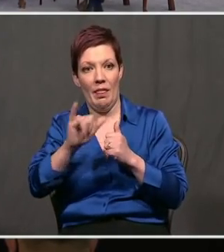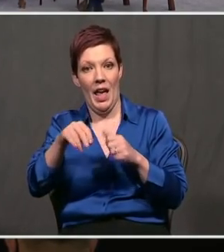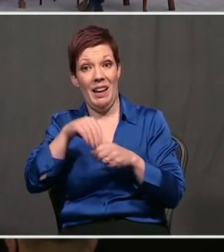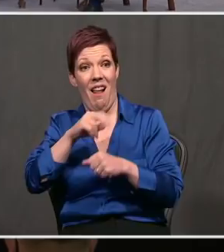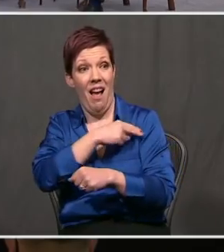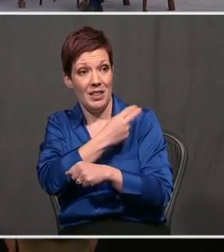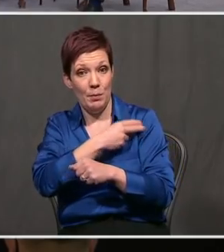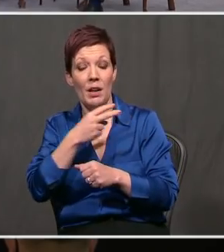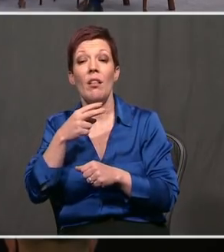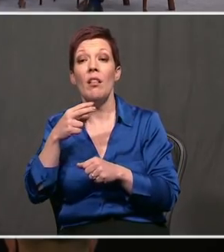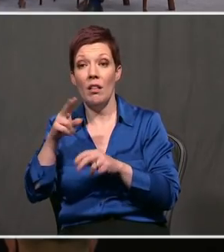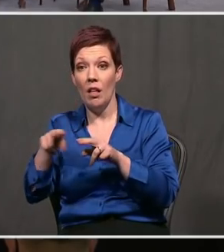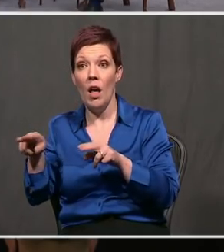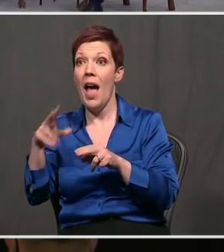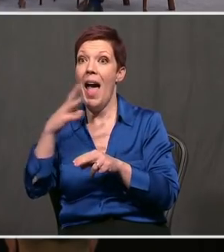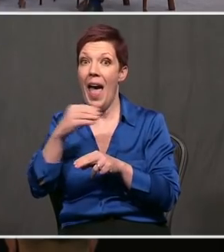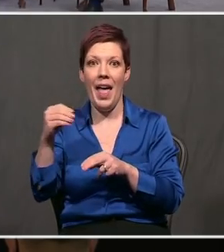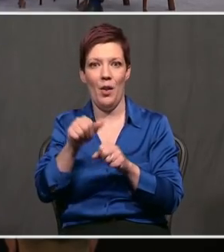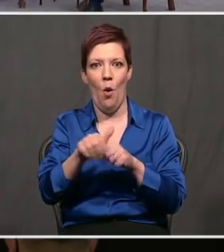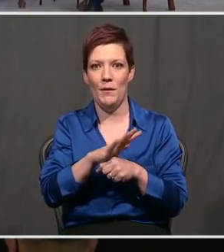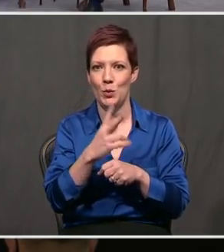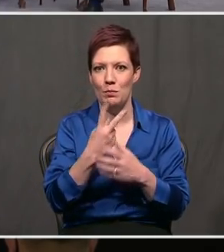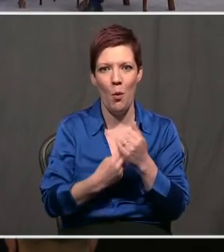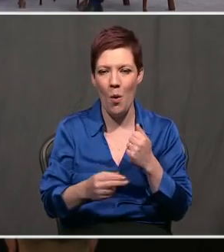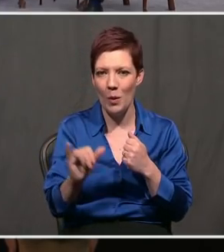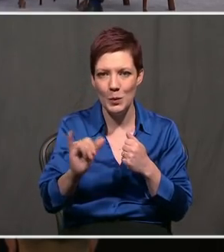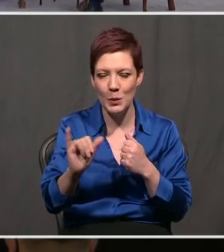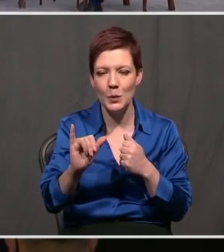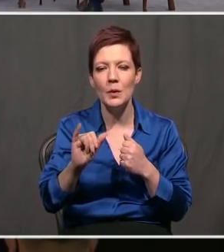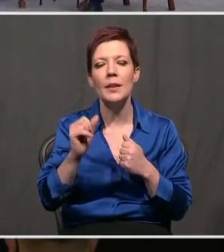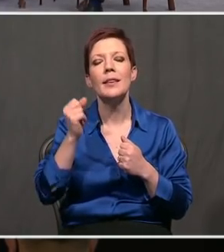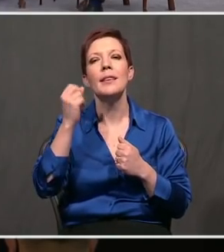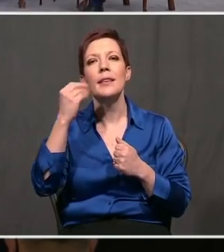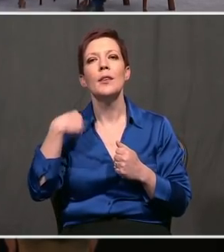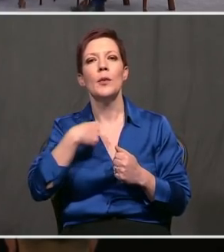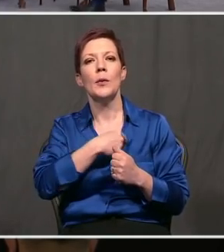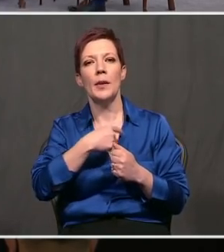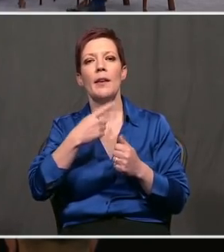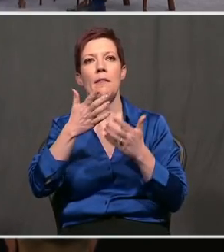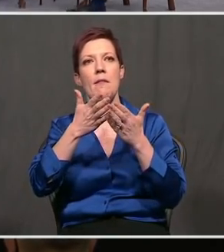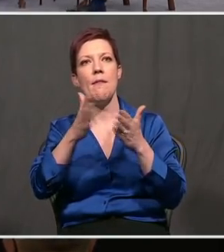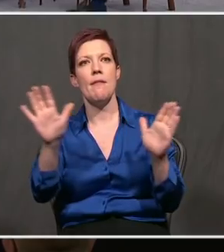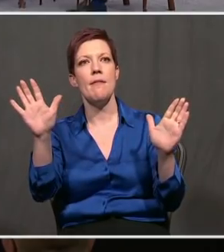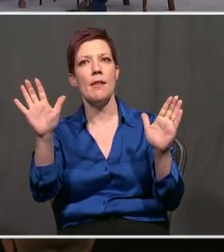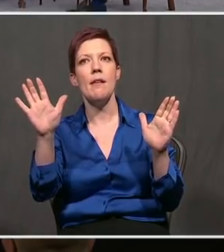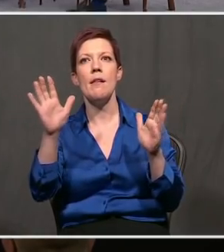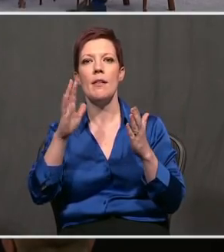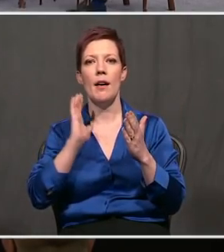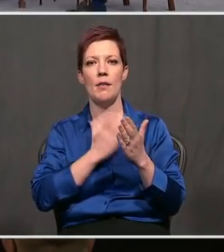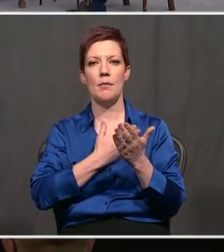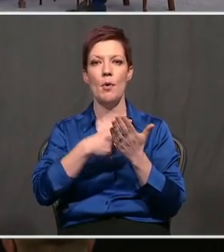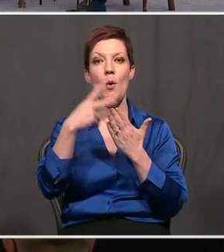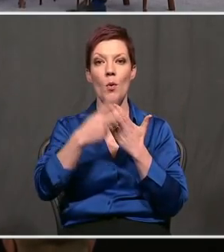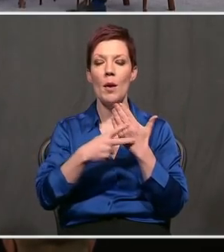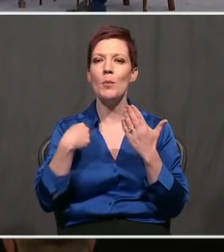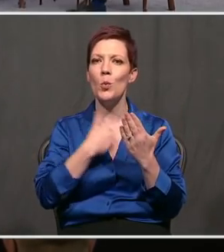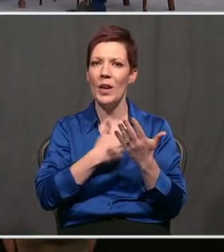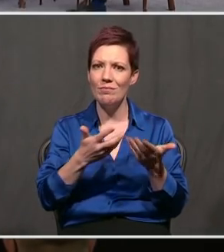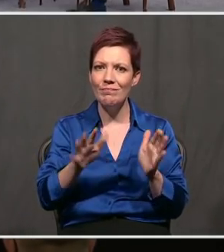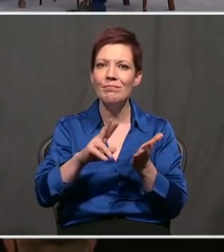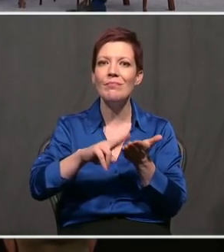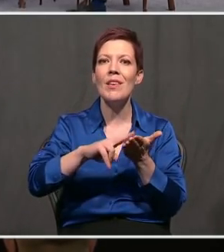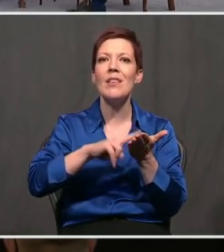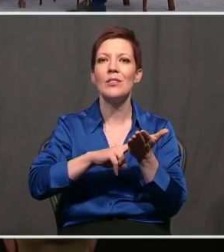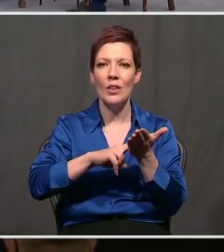lessons about how to get into these communities. But in addition to that, as part of our overall program, we have contracted with